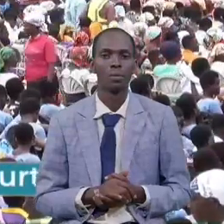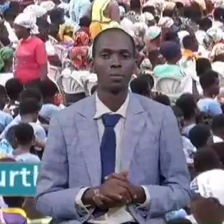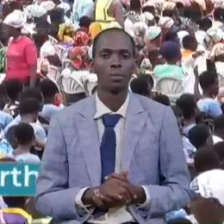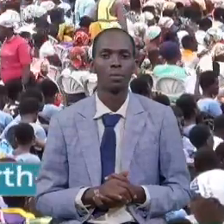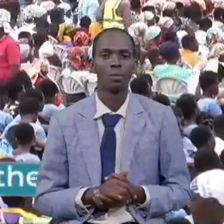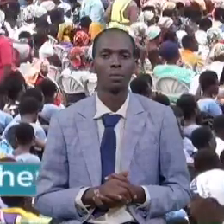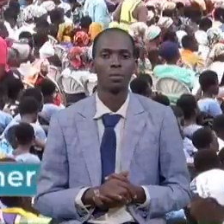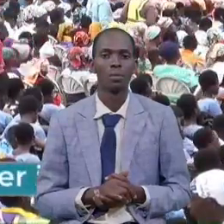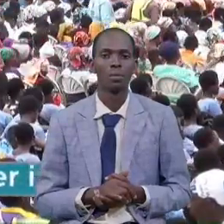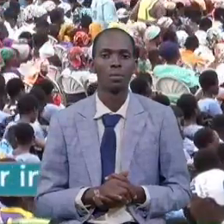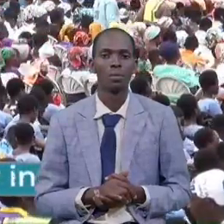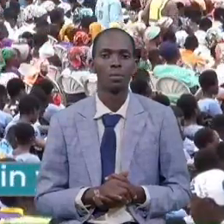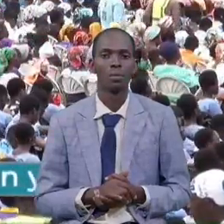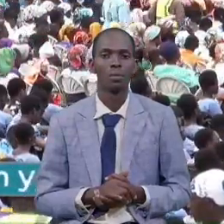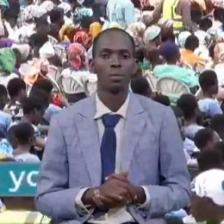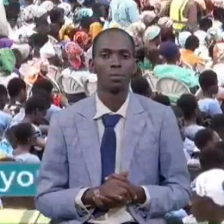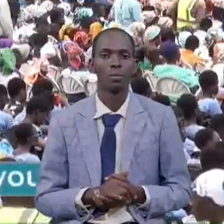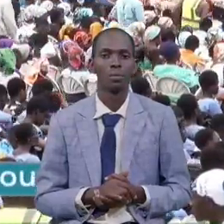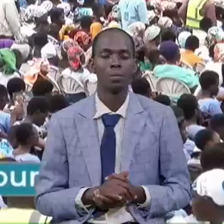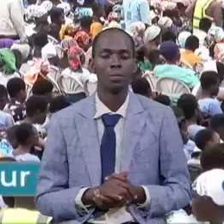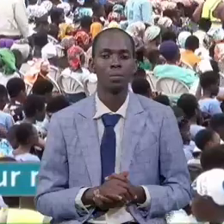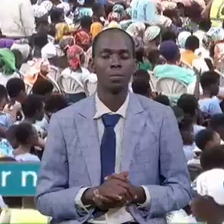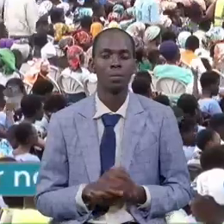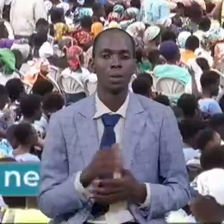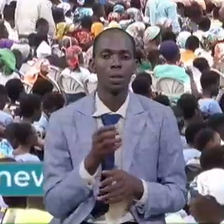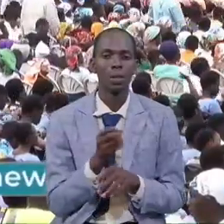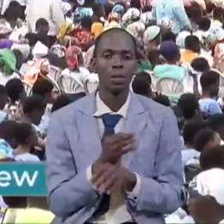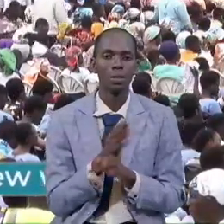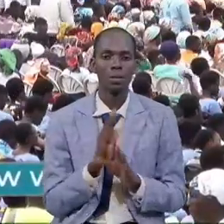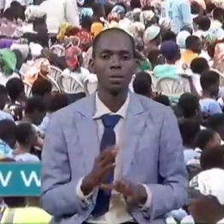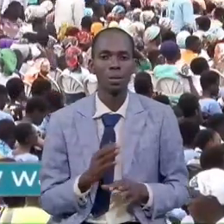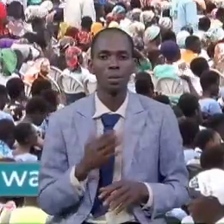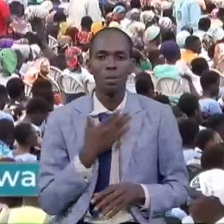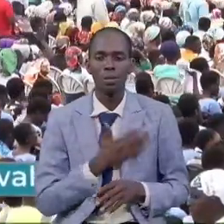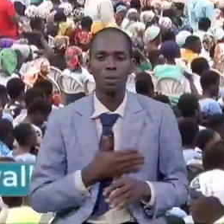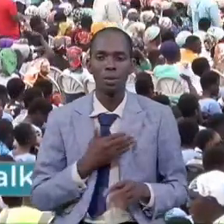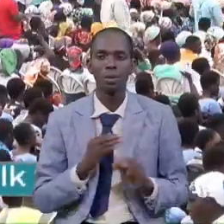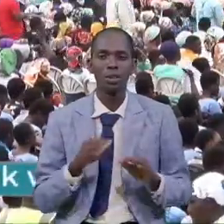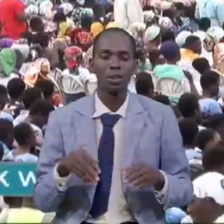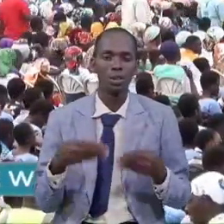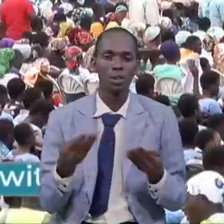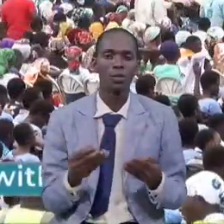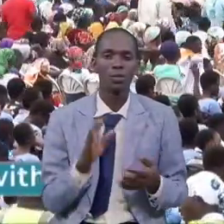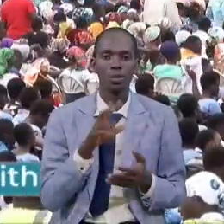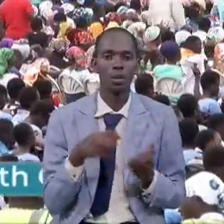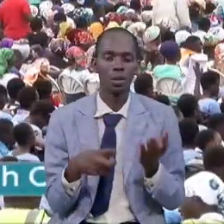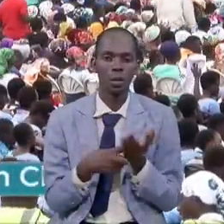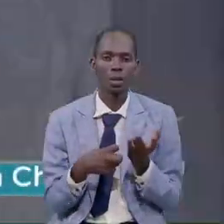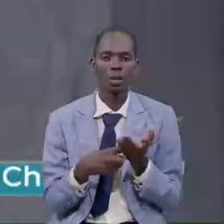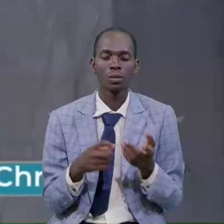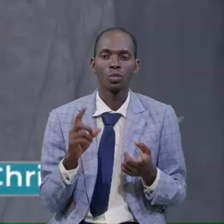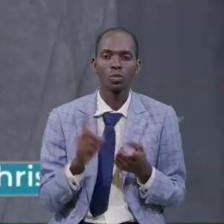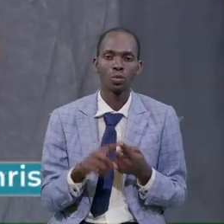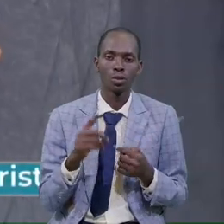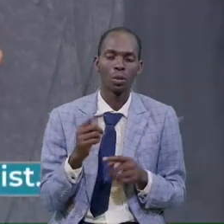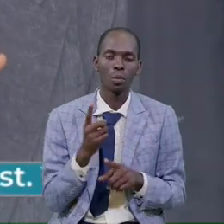Counselors, make sure you give the cards to the right people so that all of them can be brought together and we begin